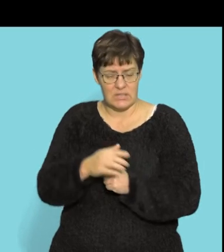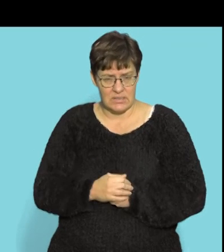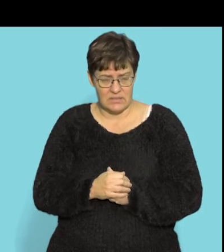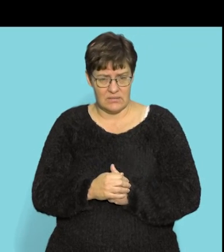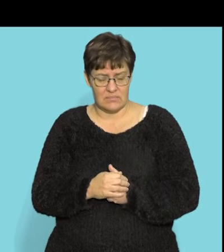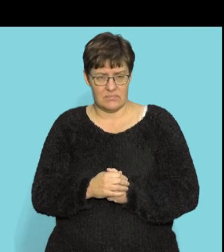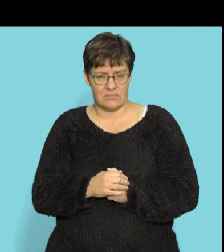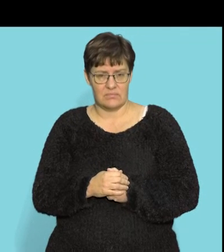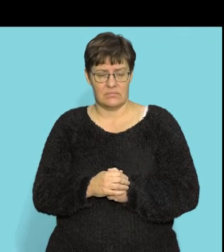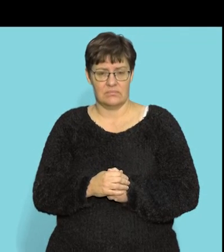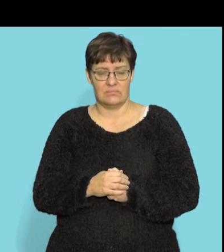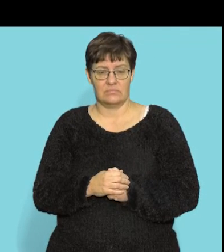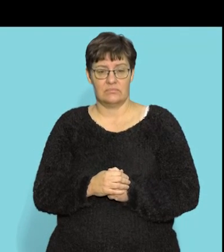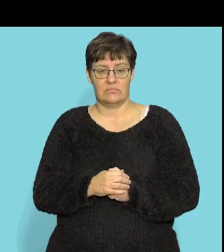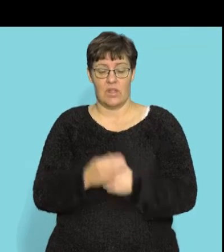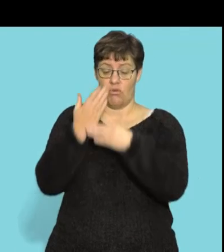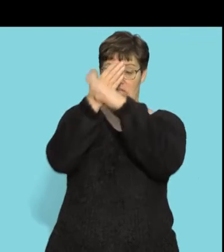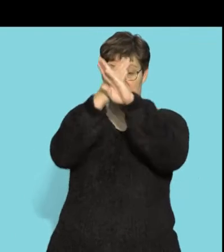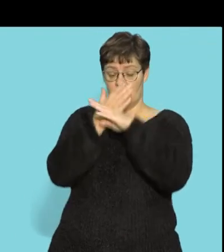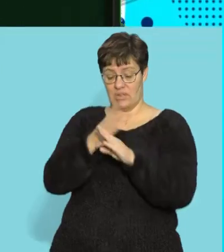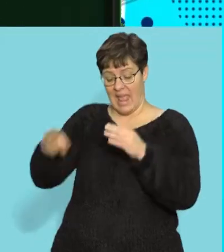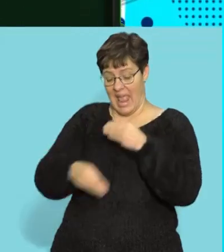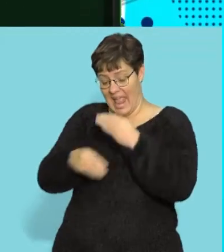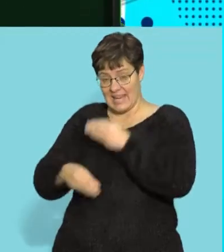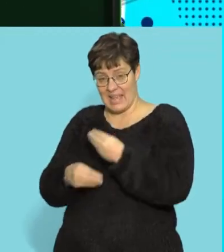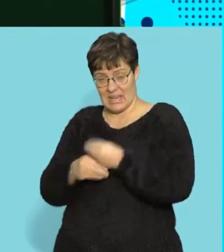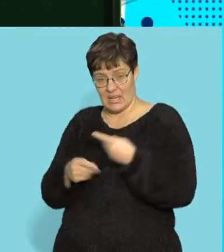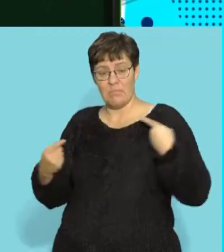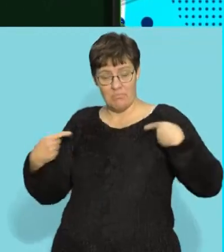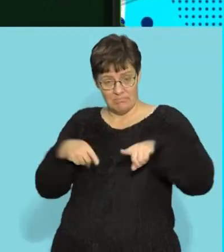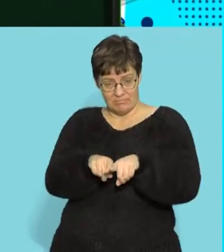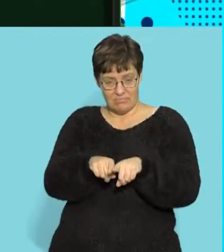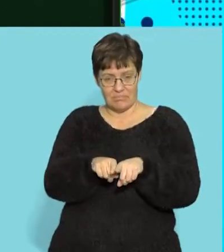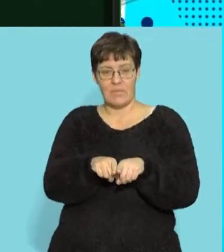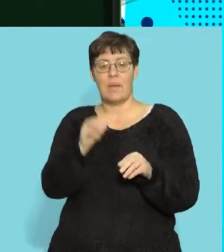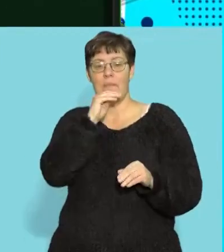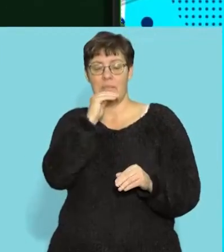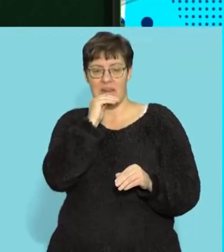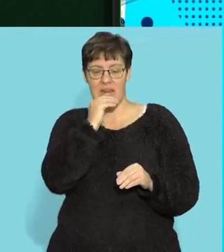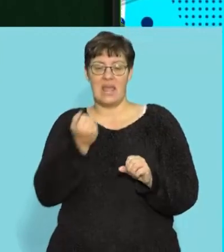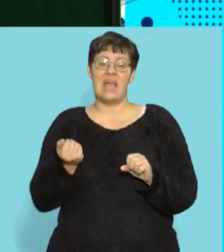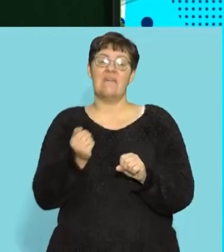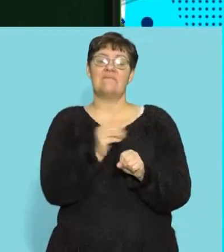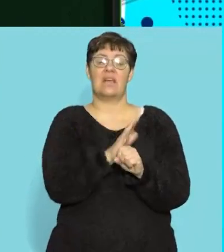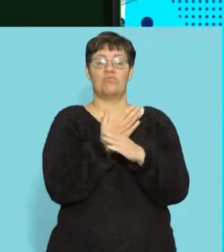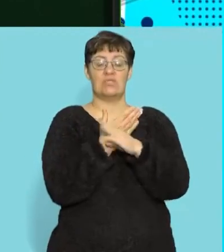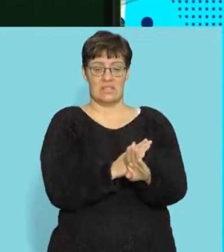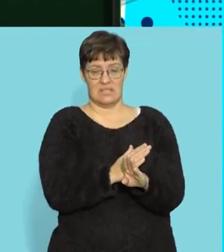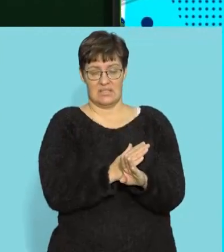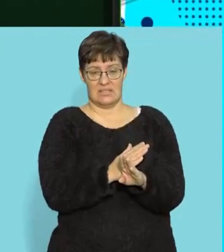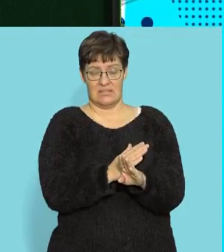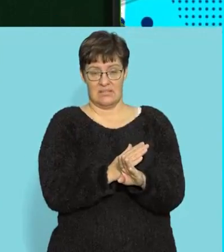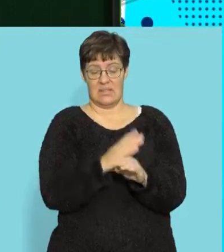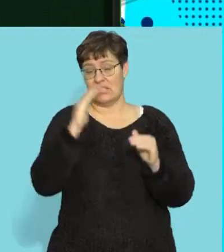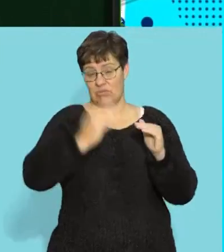Z. Remember, the more resistors we add in parallel, we're actually decreasing the effective resistance in